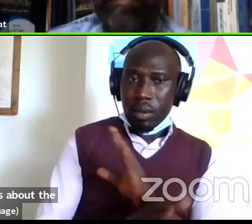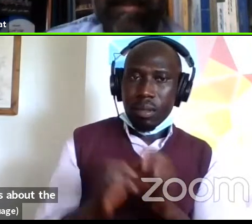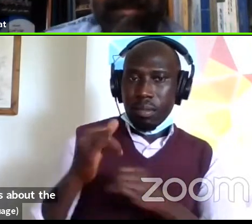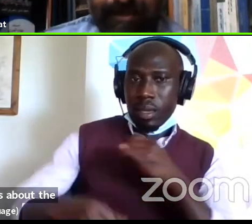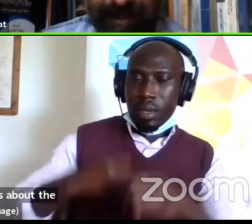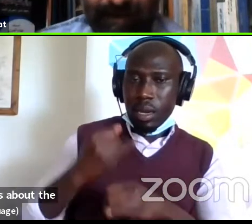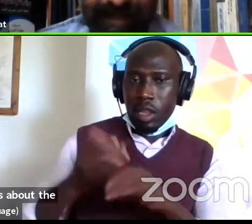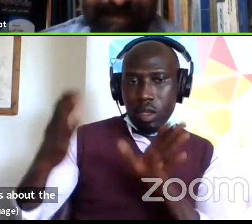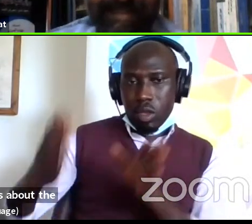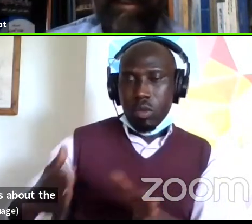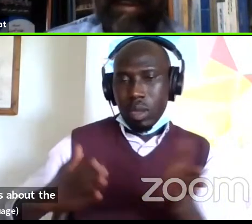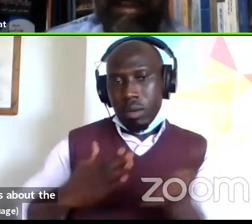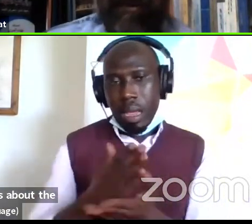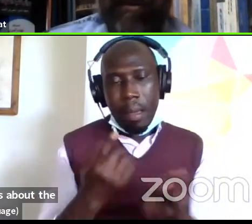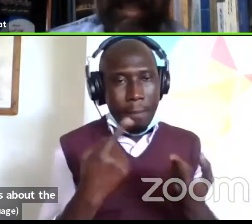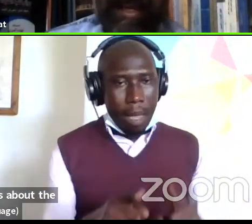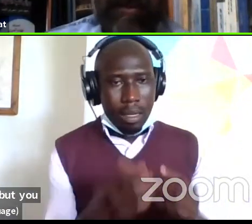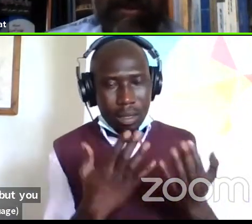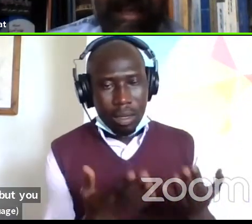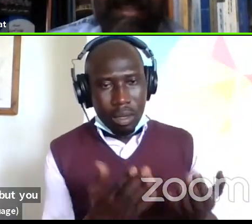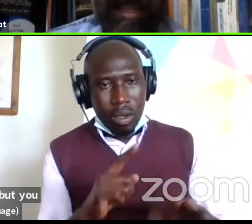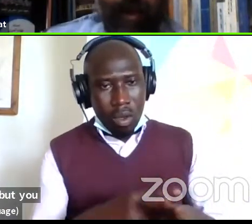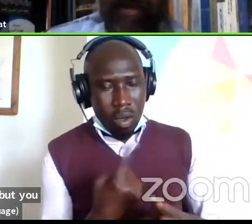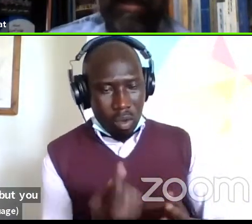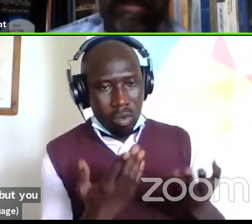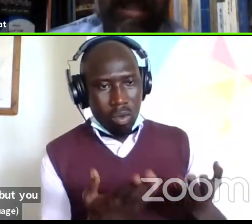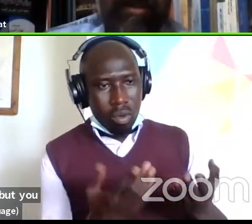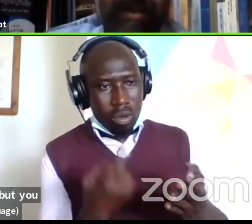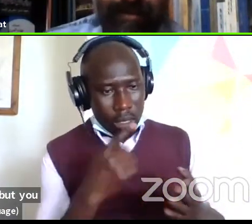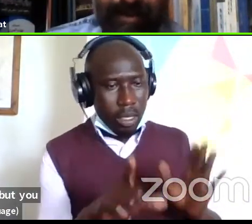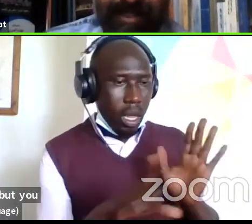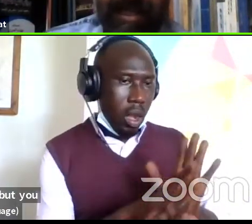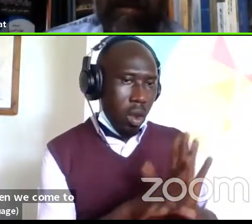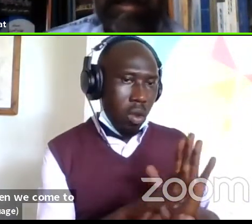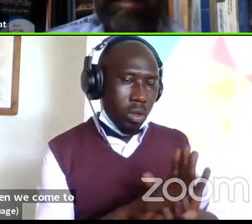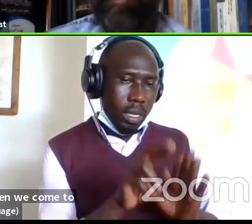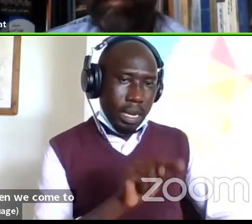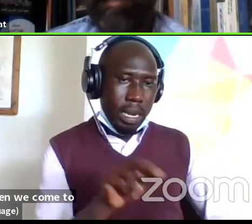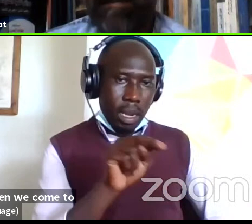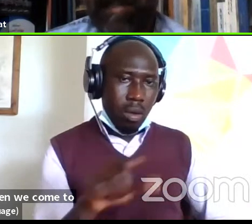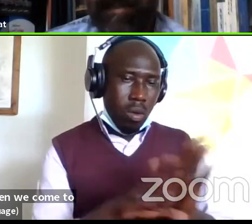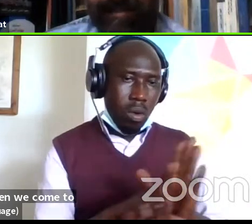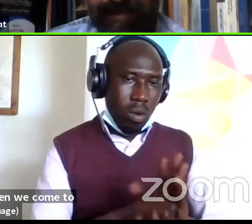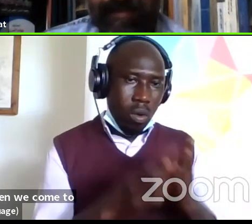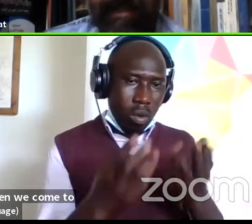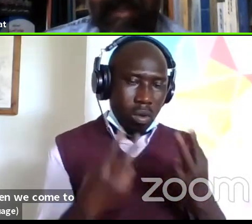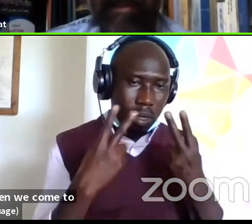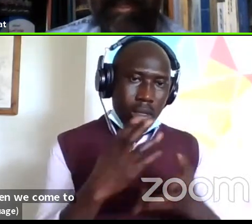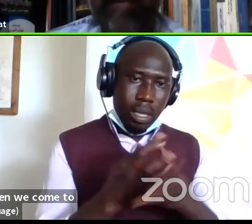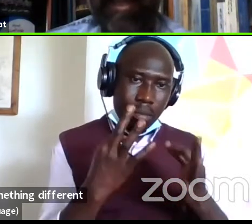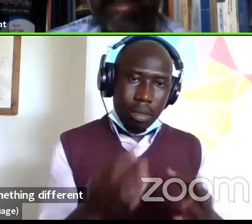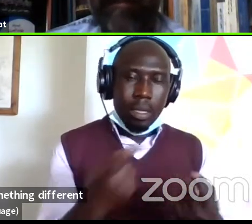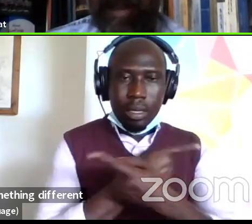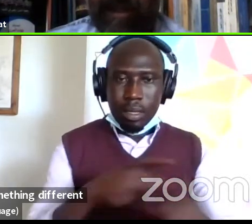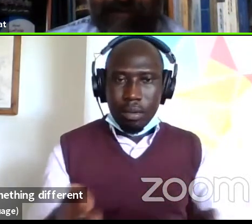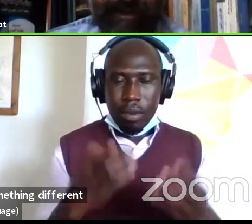human rights instrument. But when we come to the laws, the national laws, we see something different.